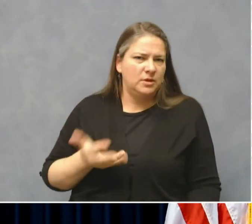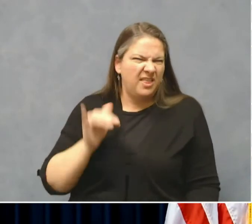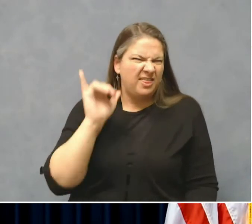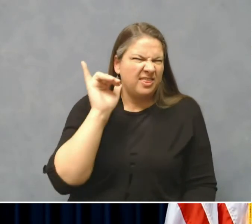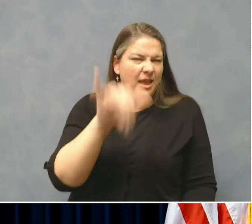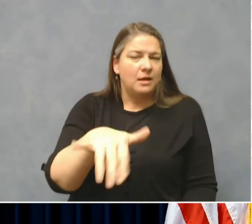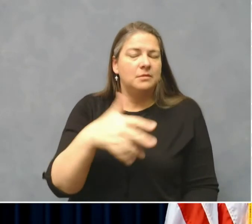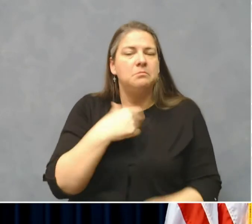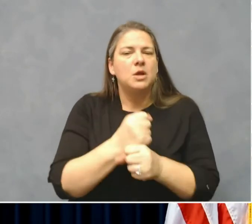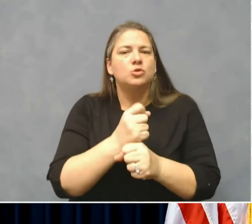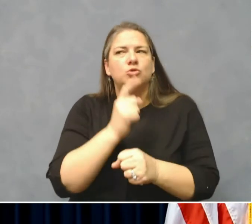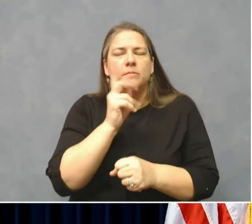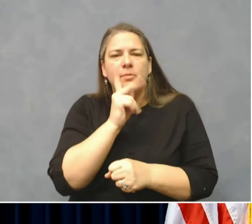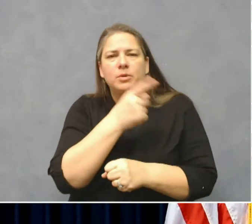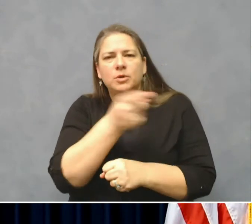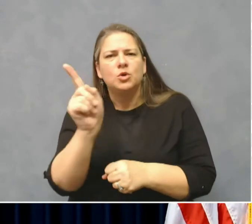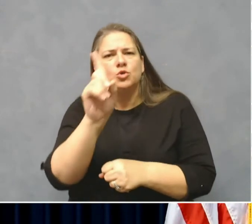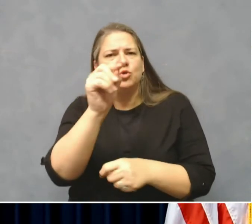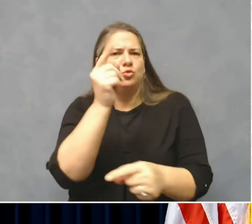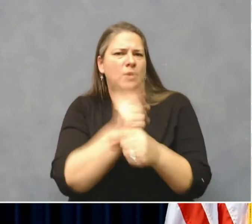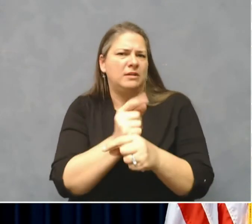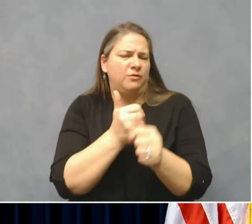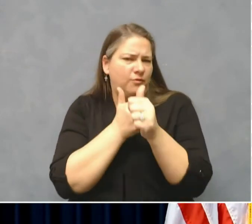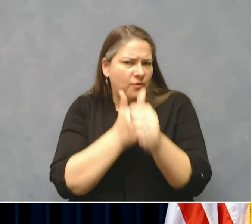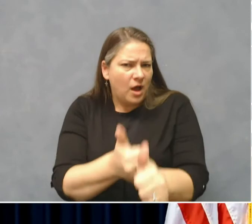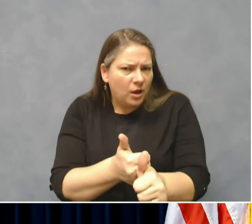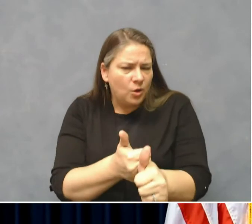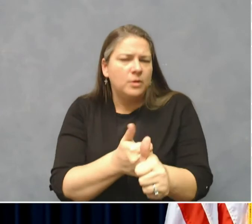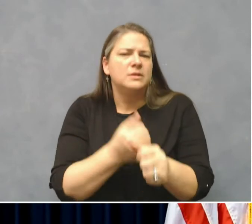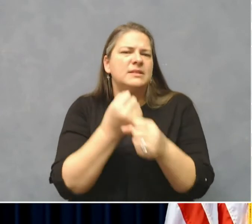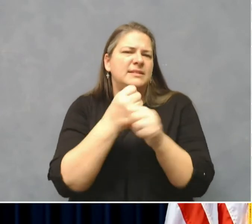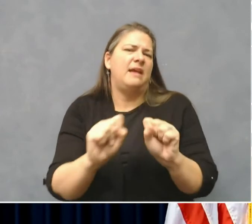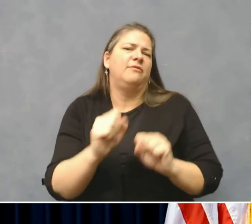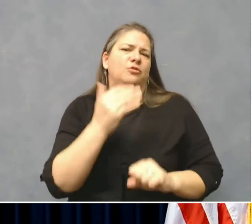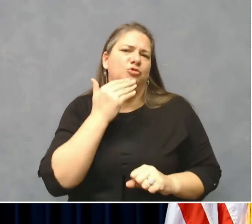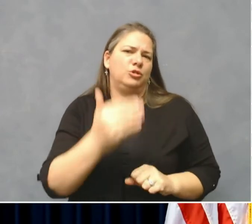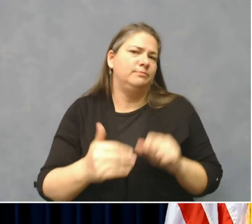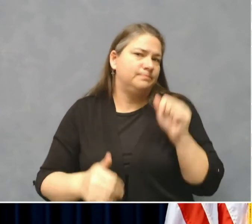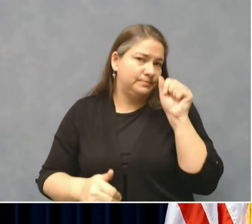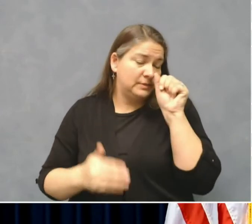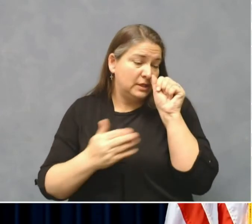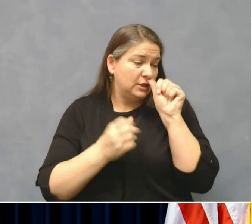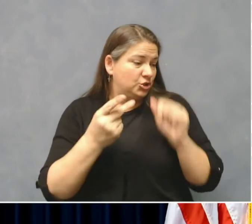thing and it's safe, then good. Shelby Lofton.